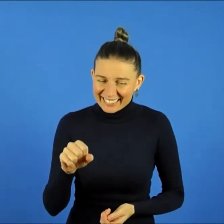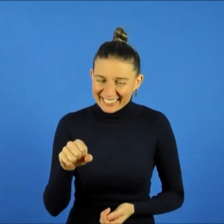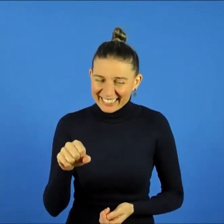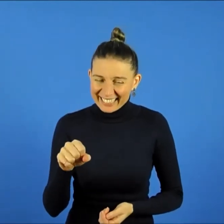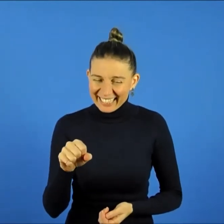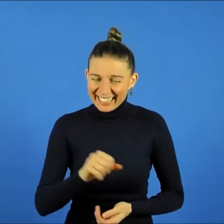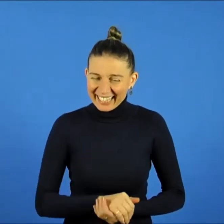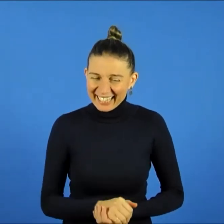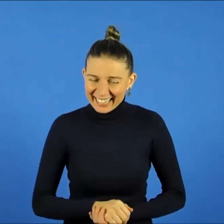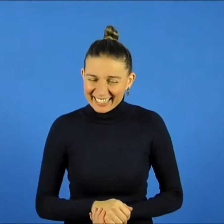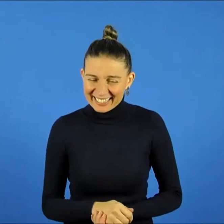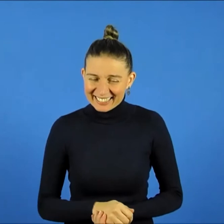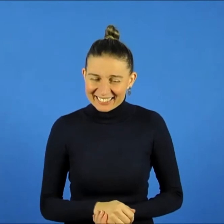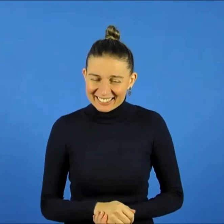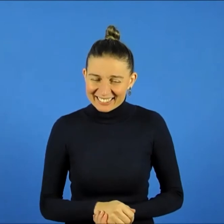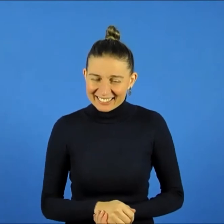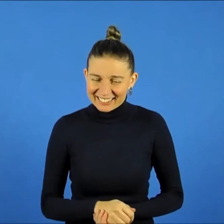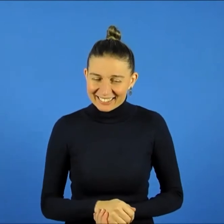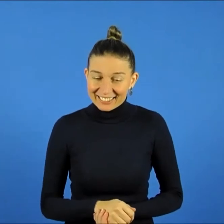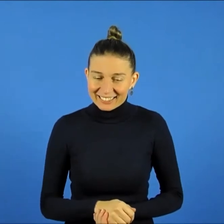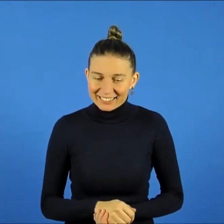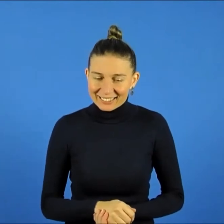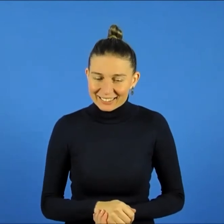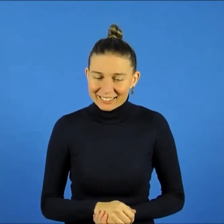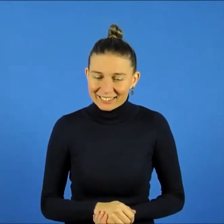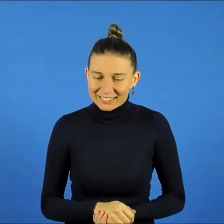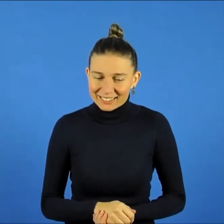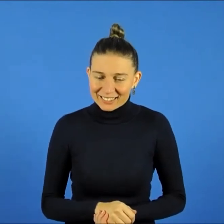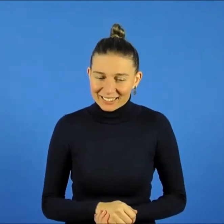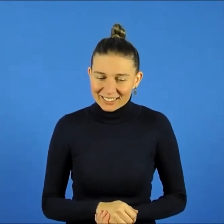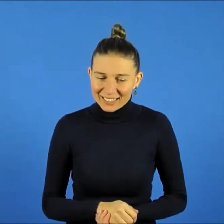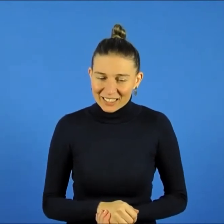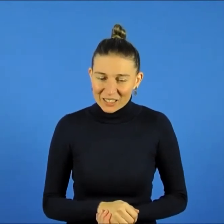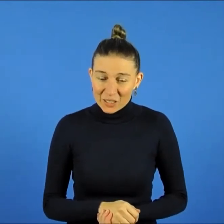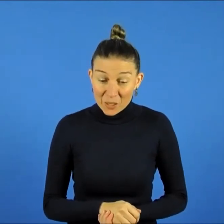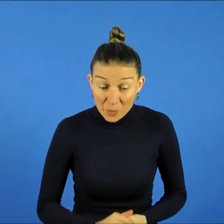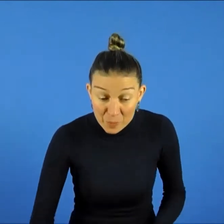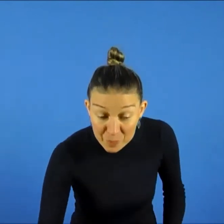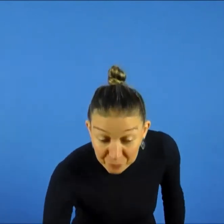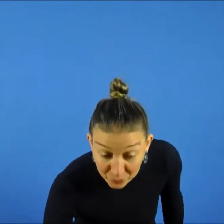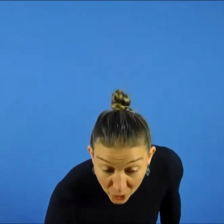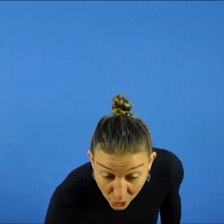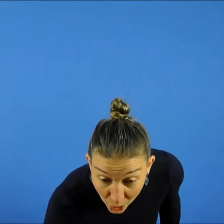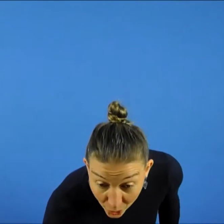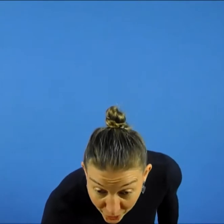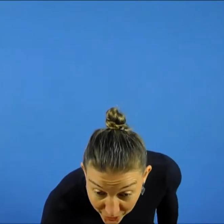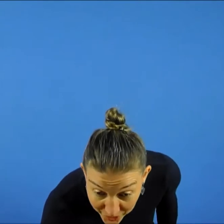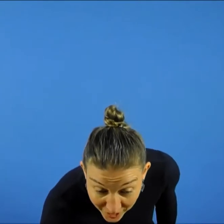One thing. It's important. So, are you speaking the international sign language